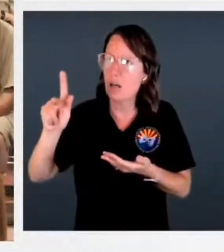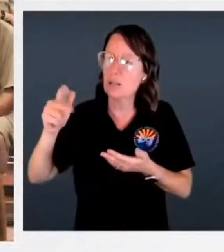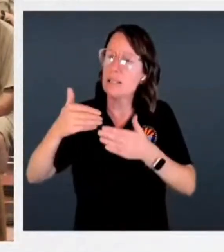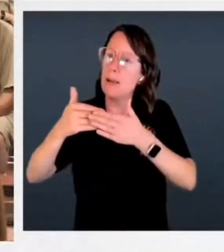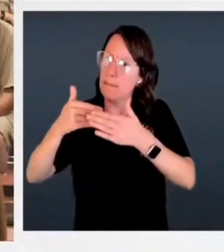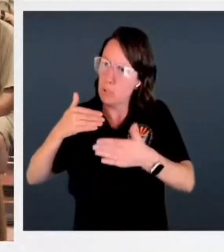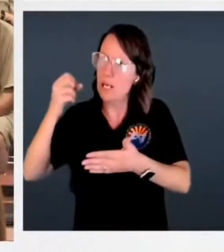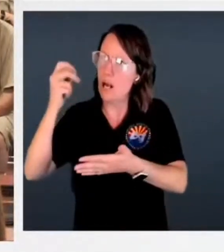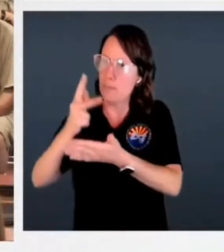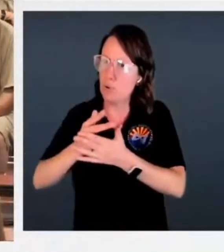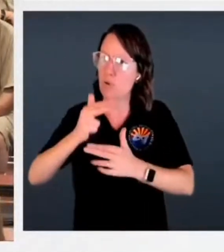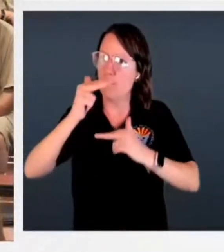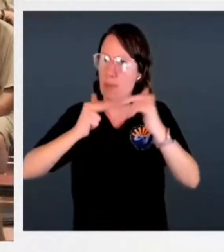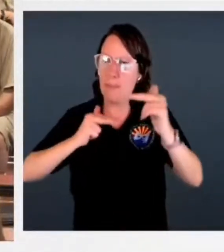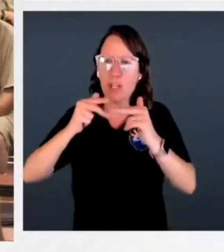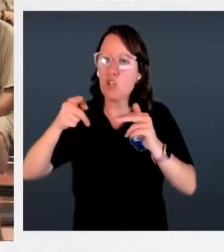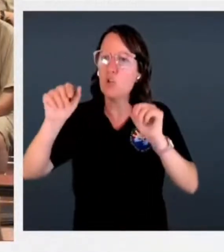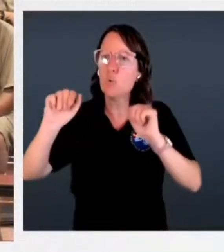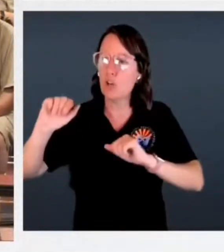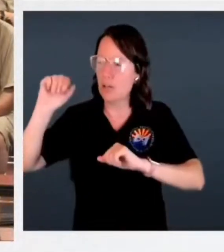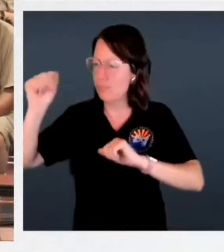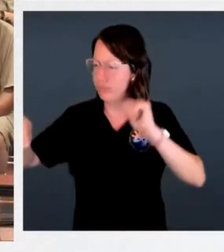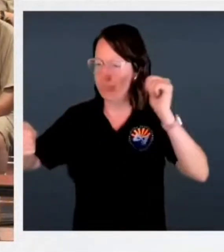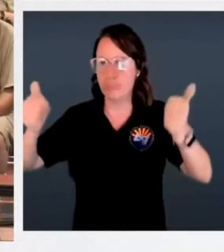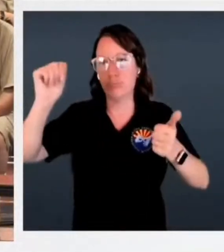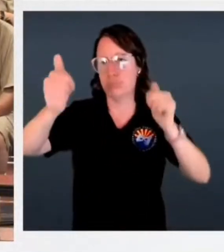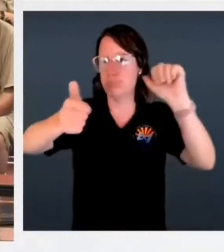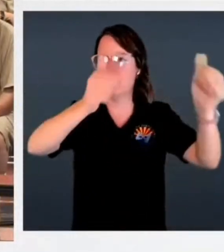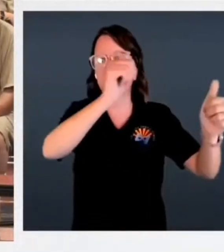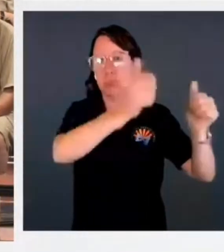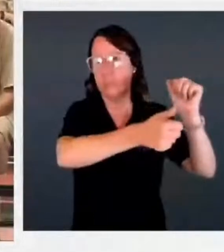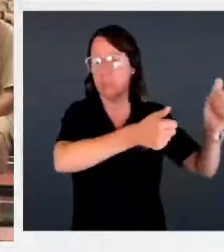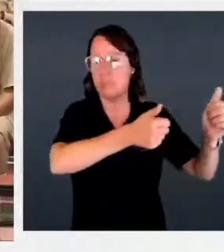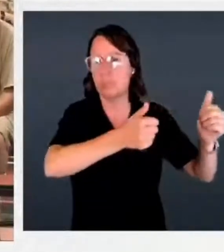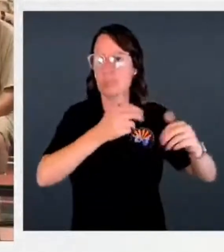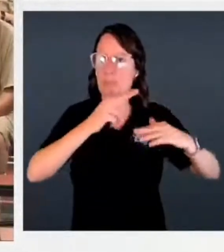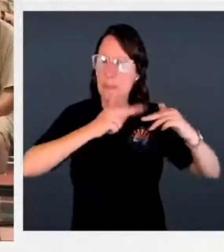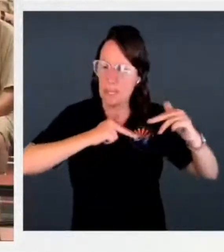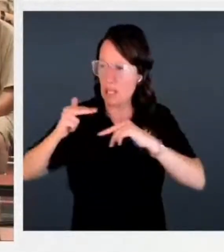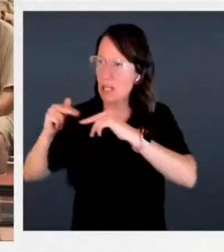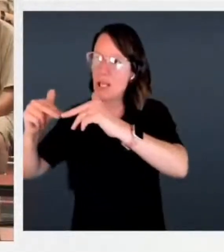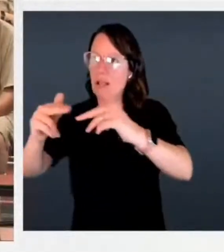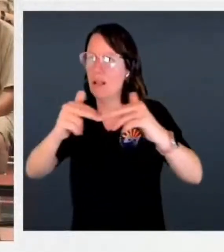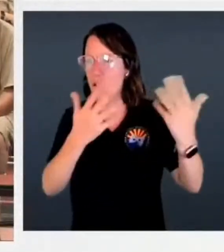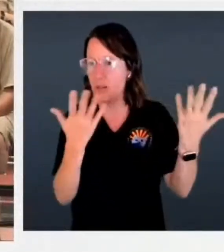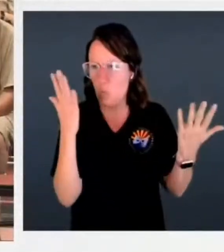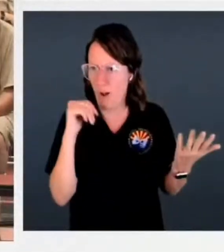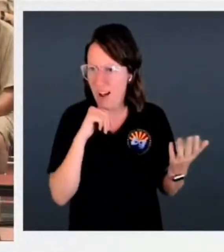in a dozen locations to hold 2 trucks or 3 trucks or whatever it is.